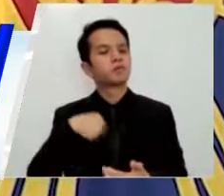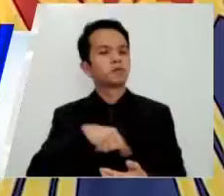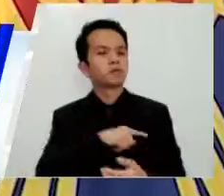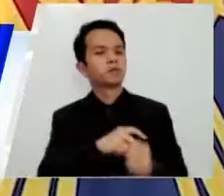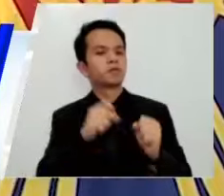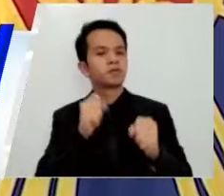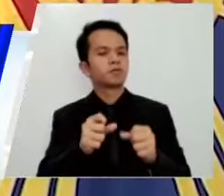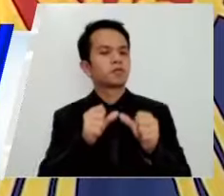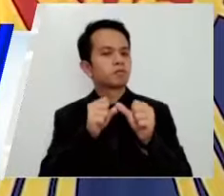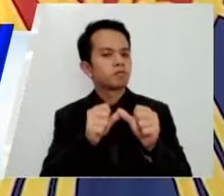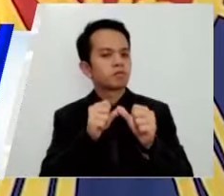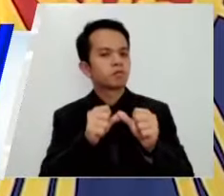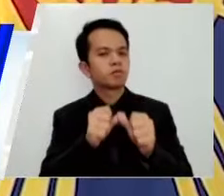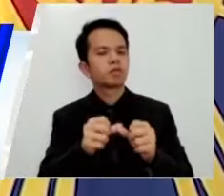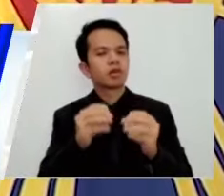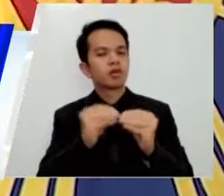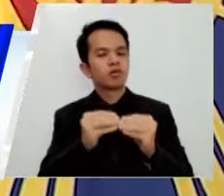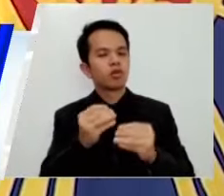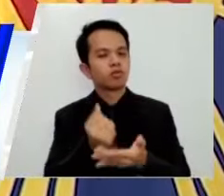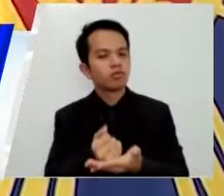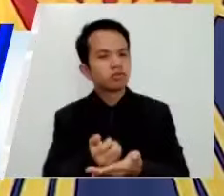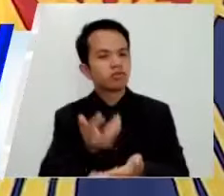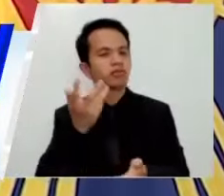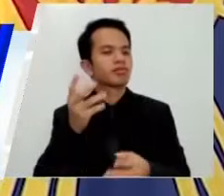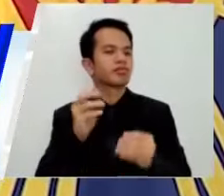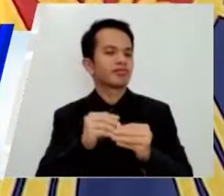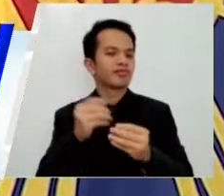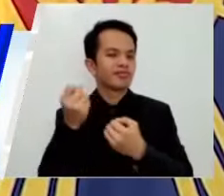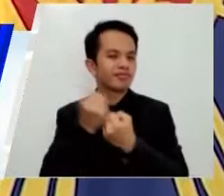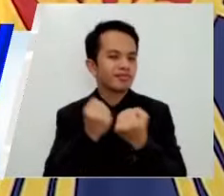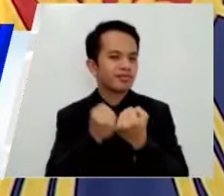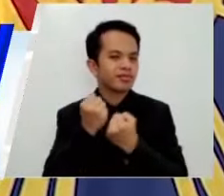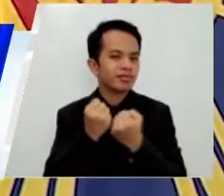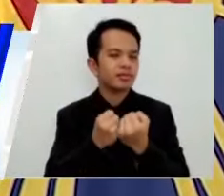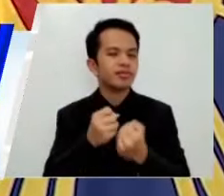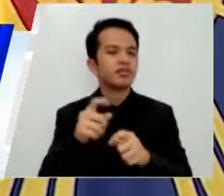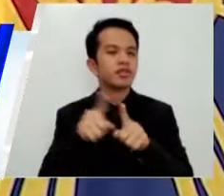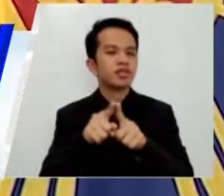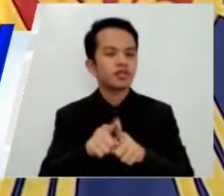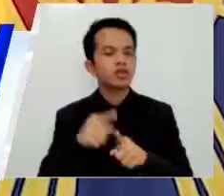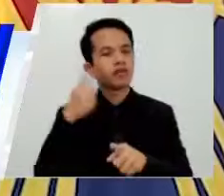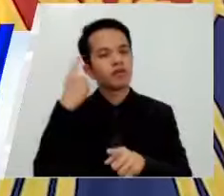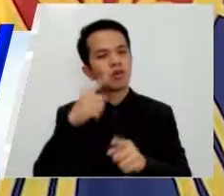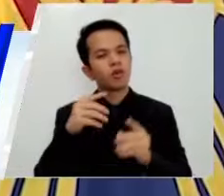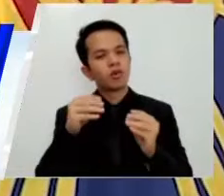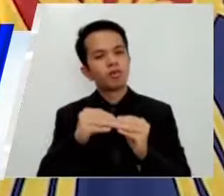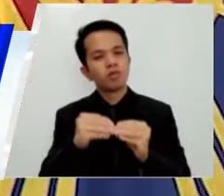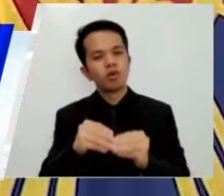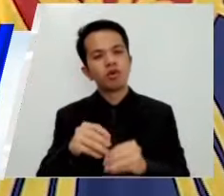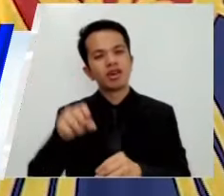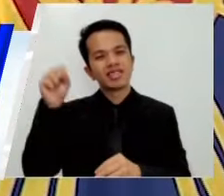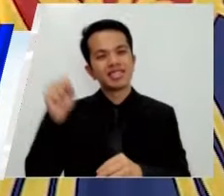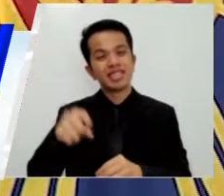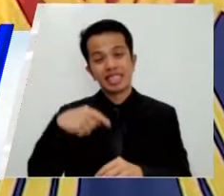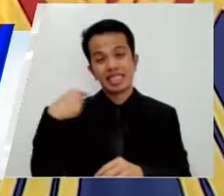to flourish, to be able to help one another, and of course, to keep the South China Sea